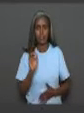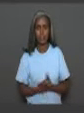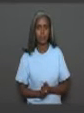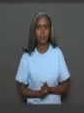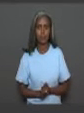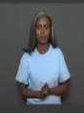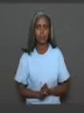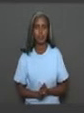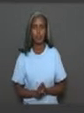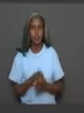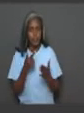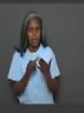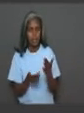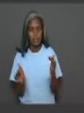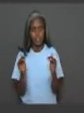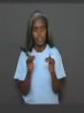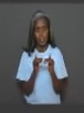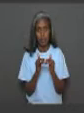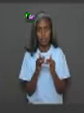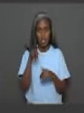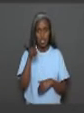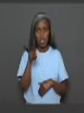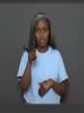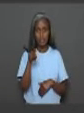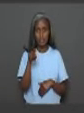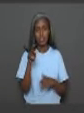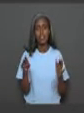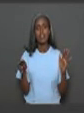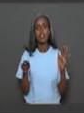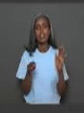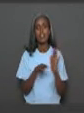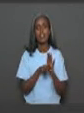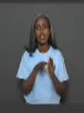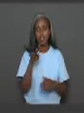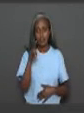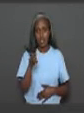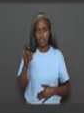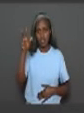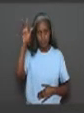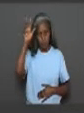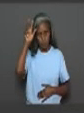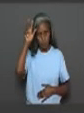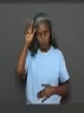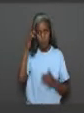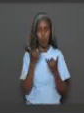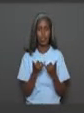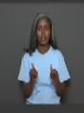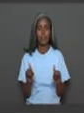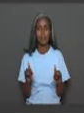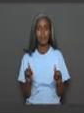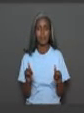This equals x negative x cubed